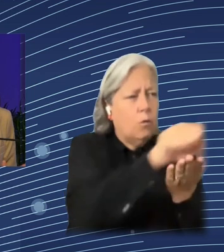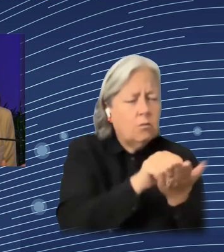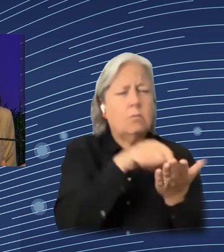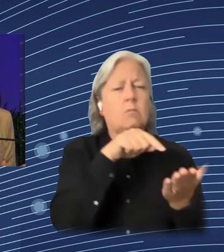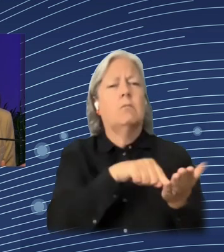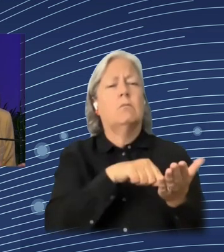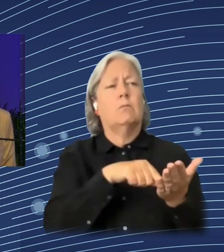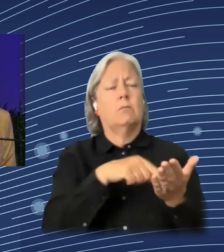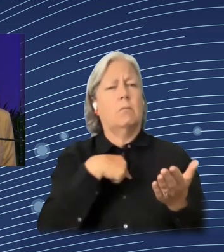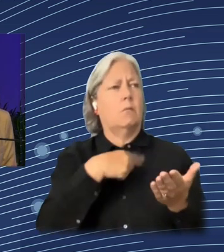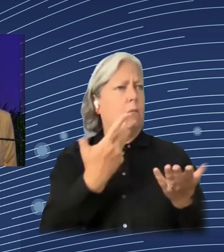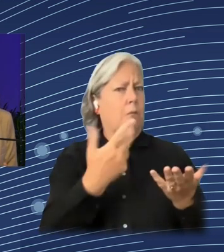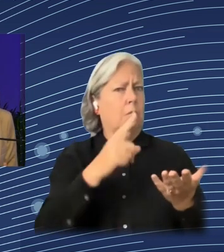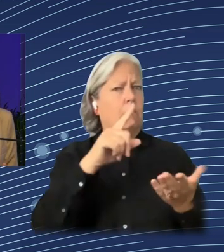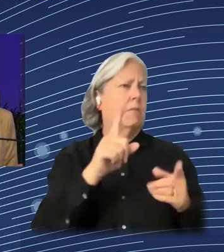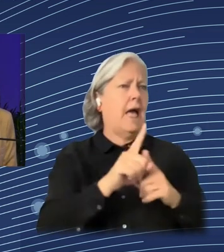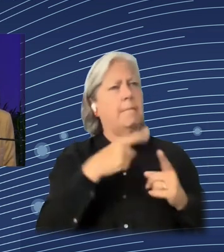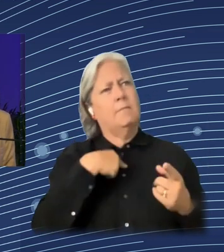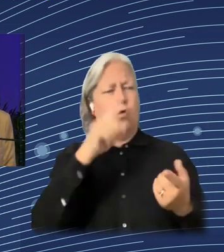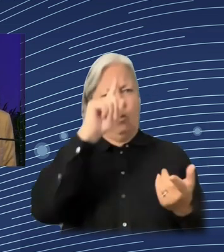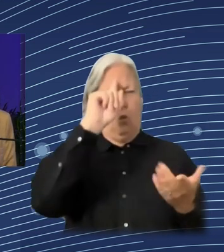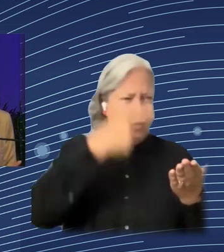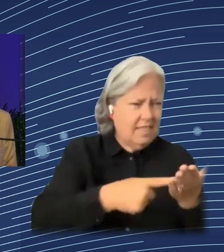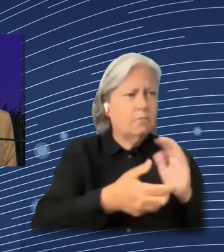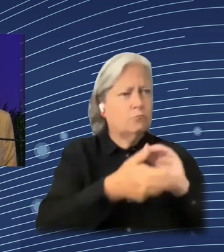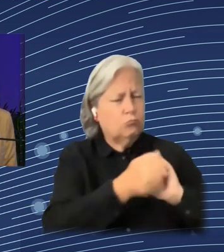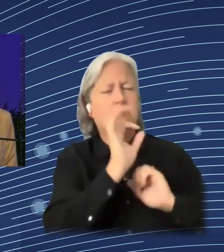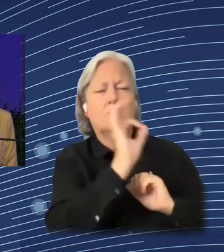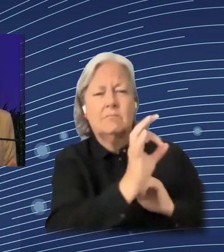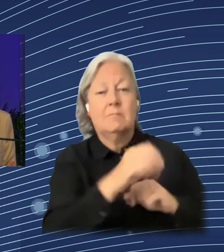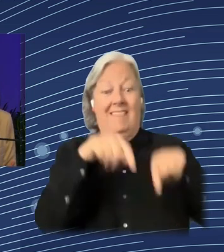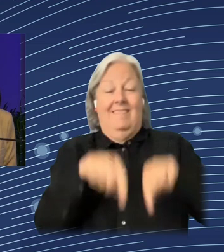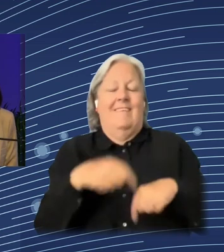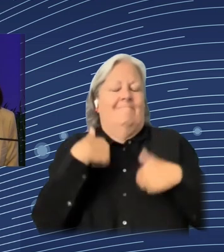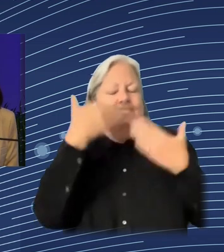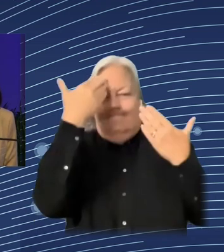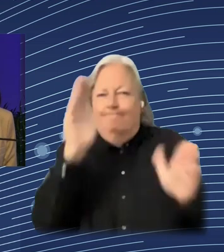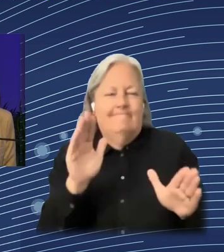even maybe frauds that we don't know now because the system should be